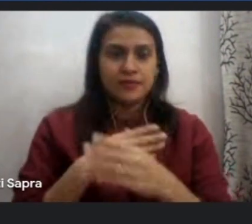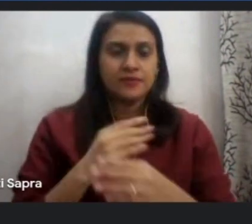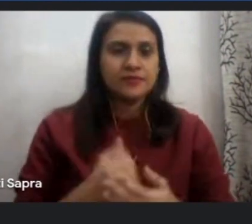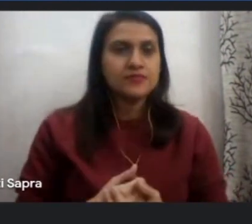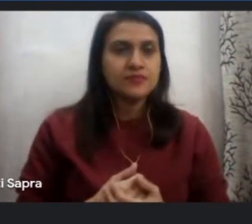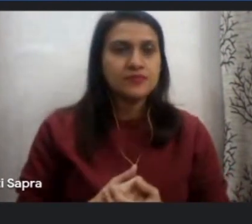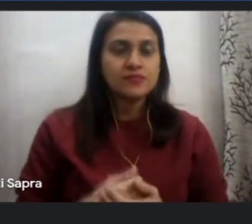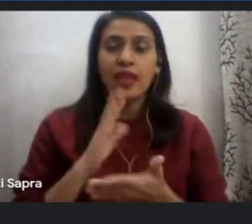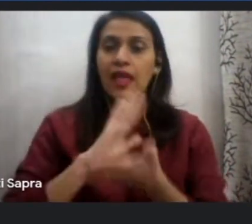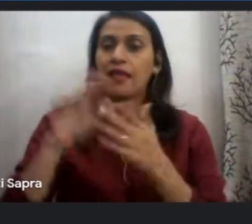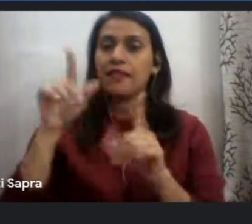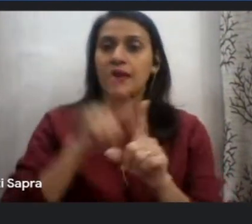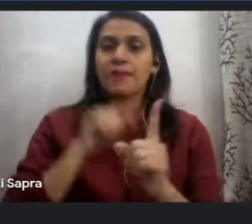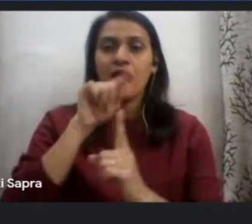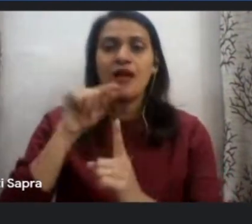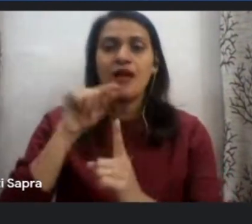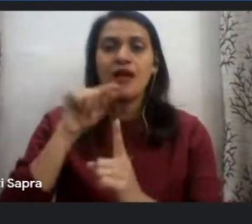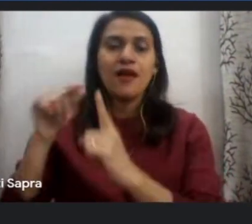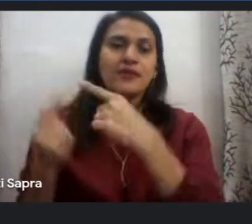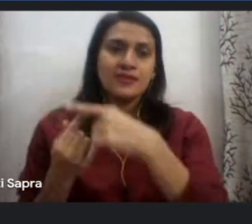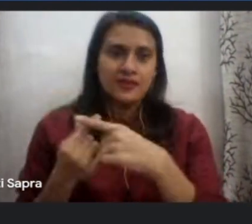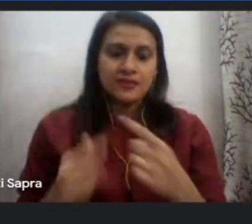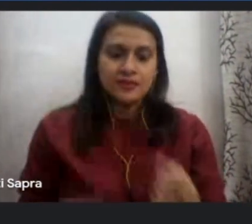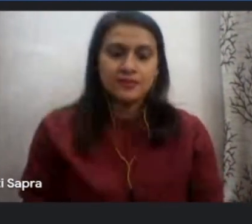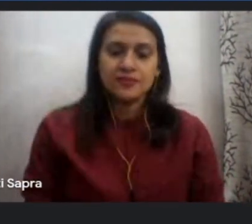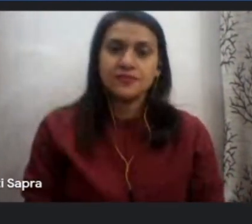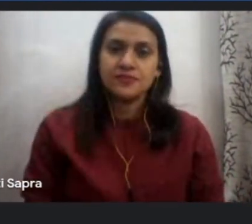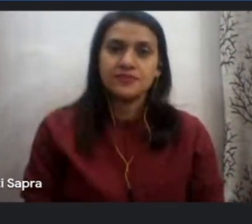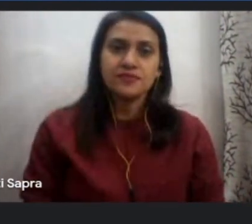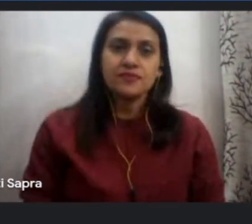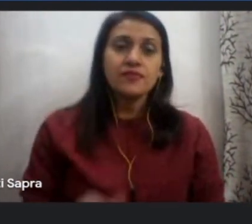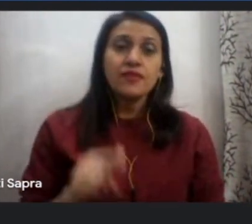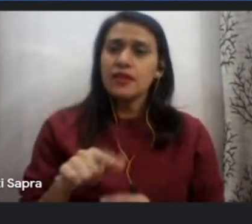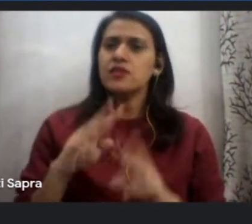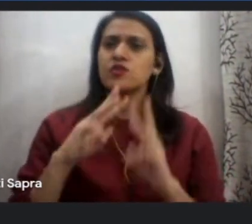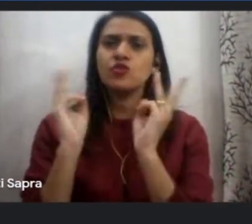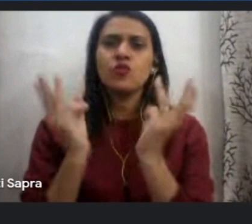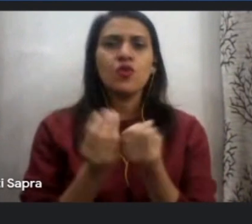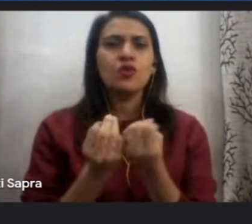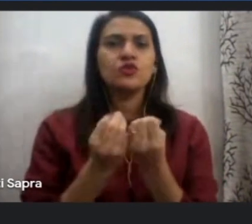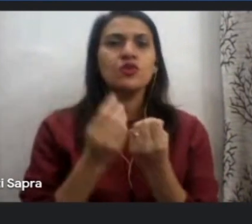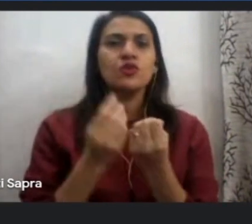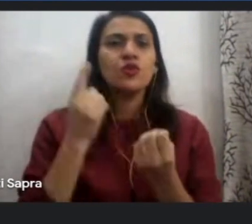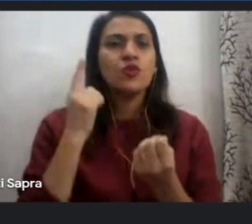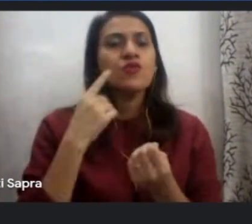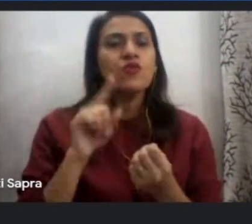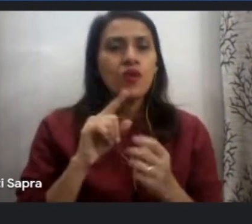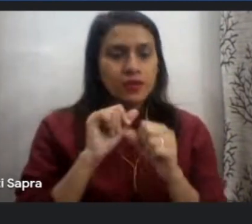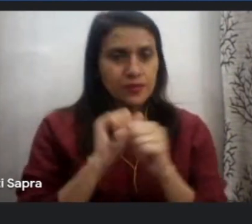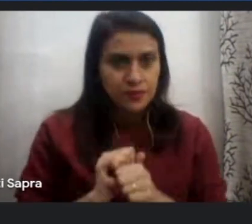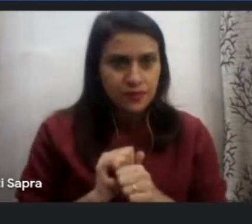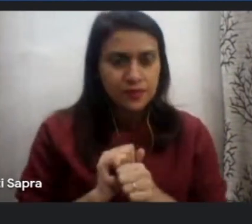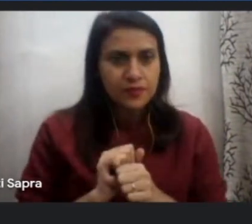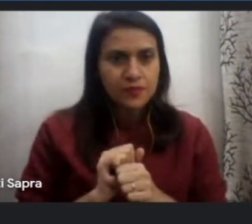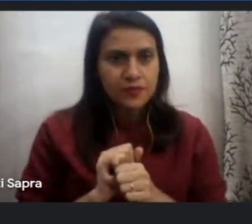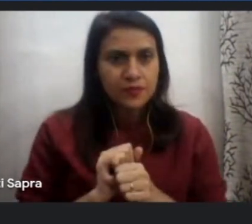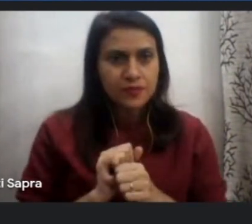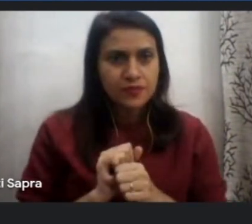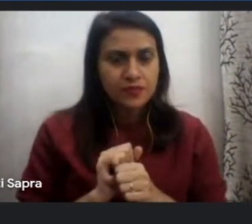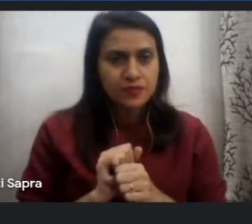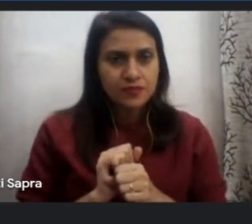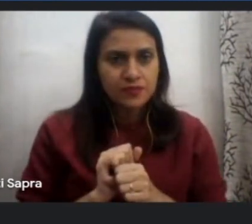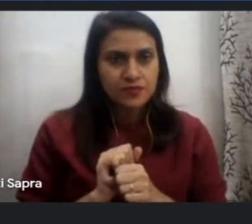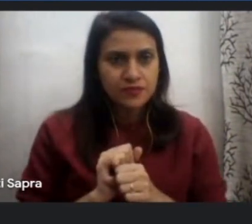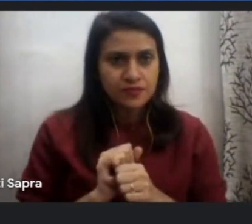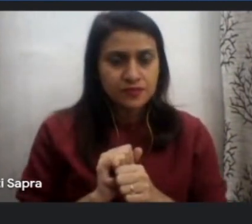IIT Hyderabad. And this workshop is part of my doctoral work. And before